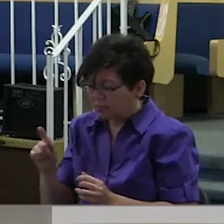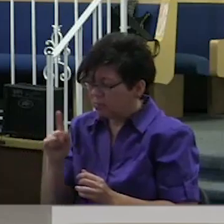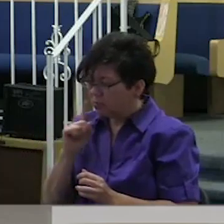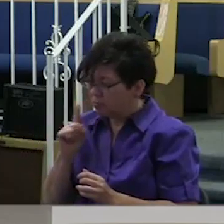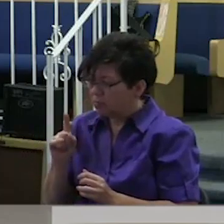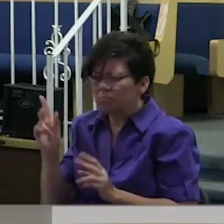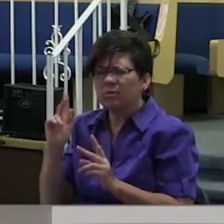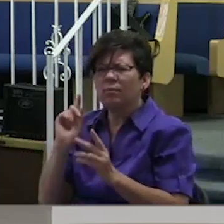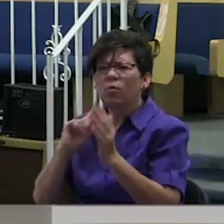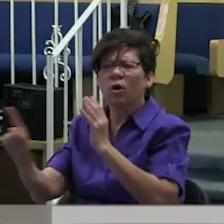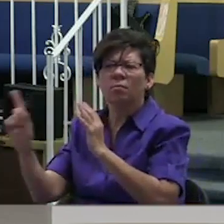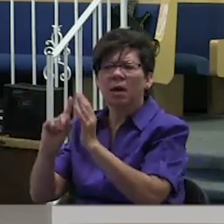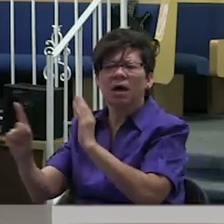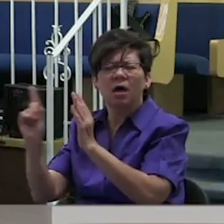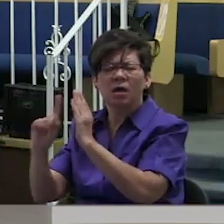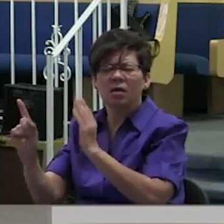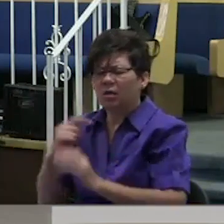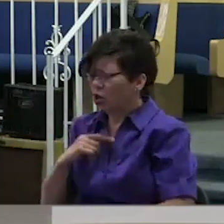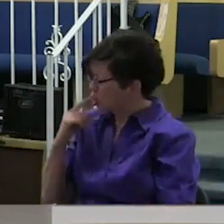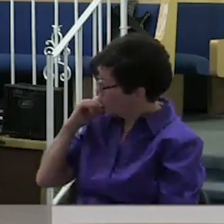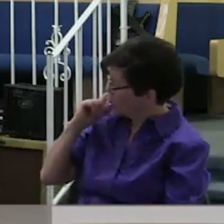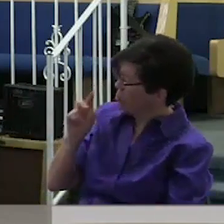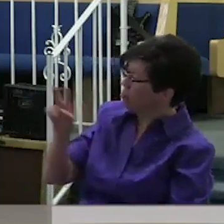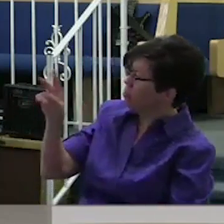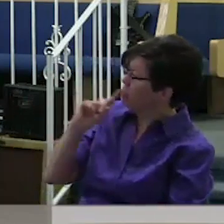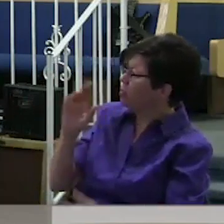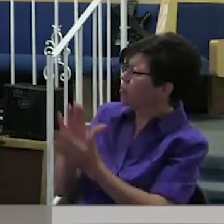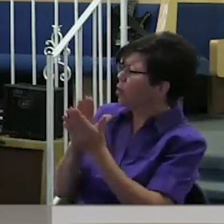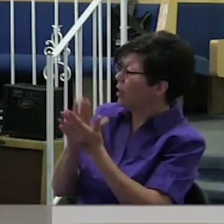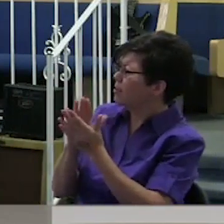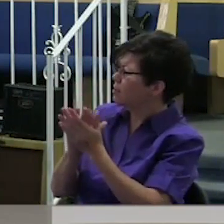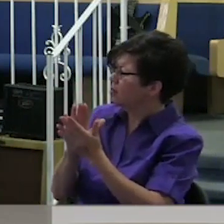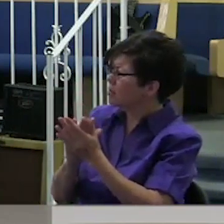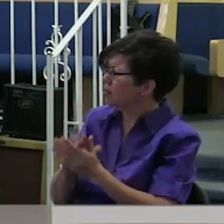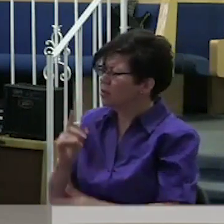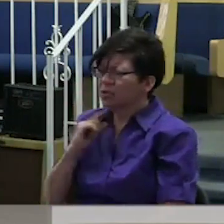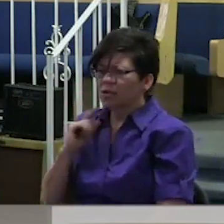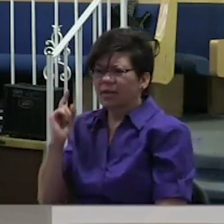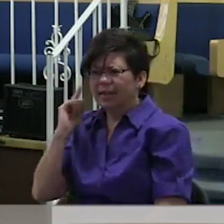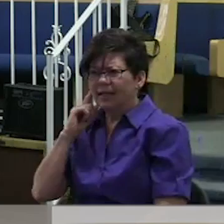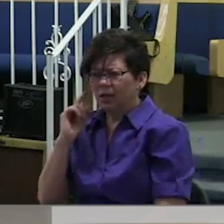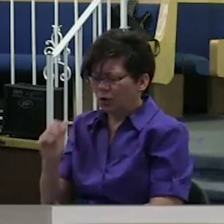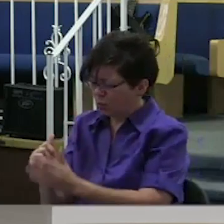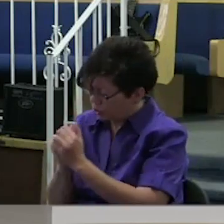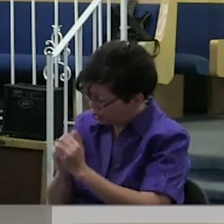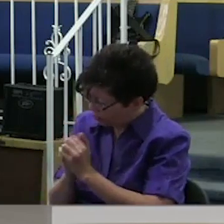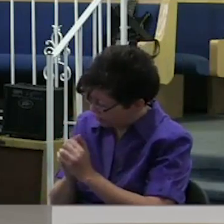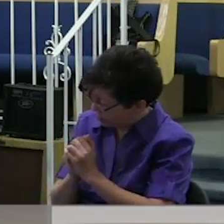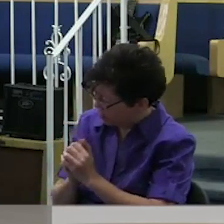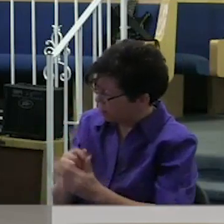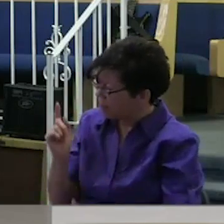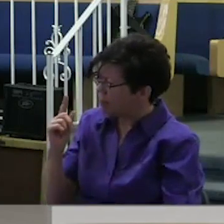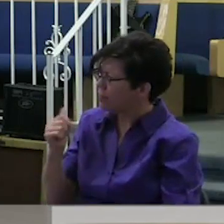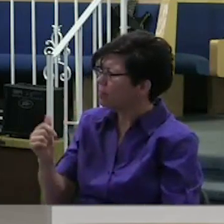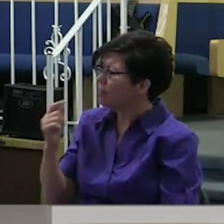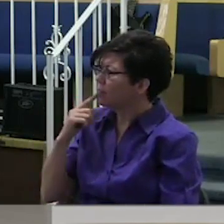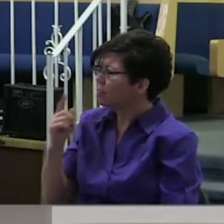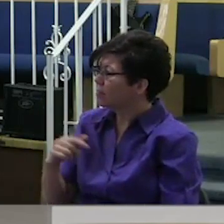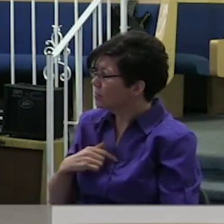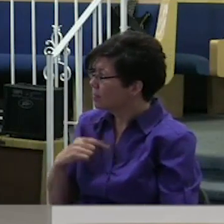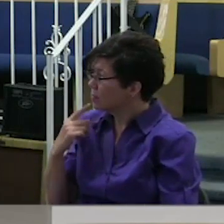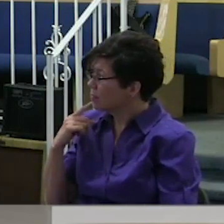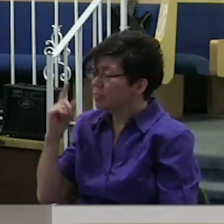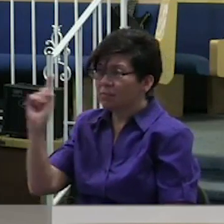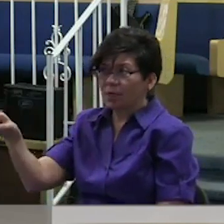people walk by here and we're in here praising and we're in here worshiping, they probably say them folk must